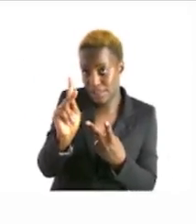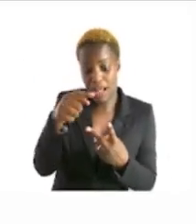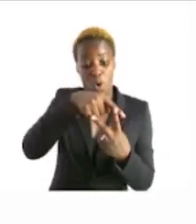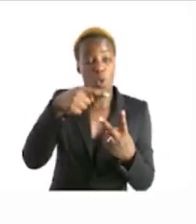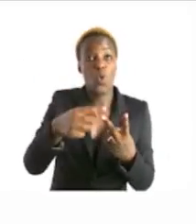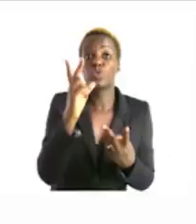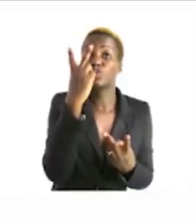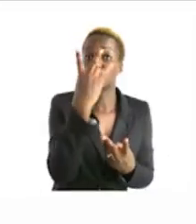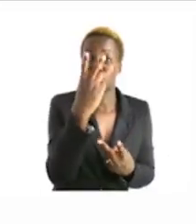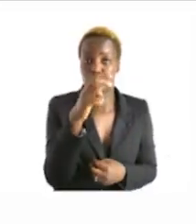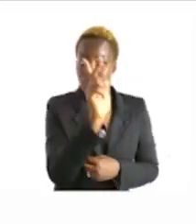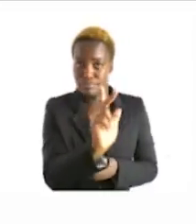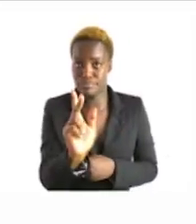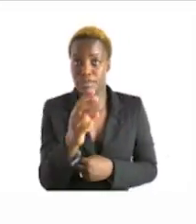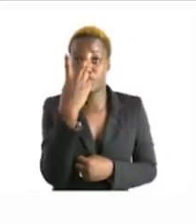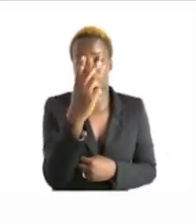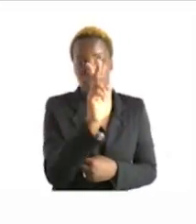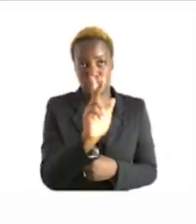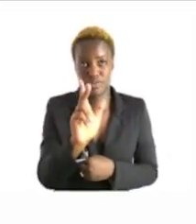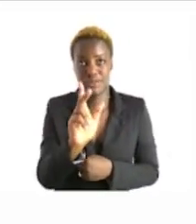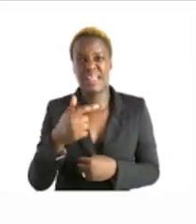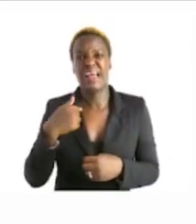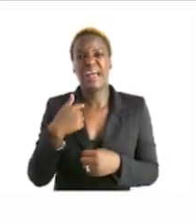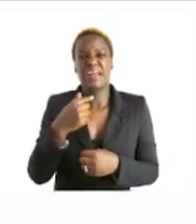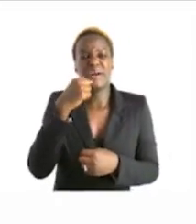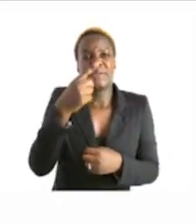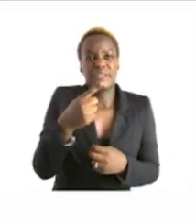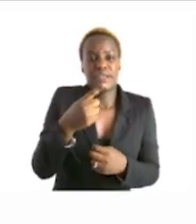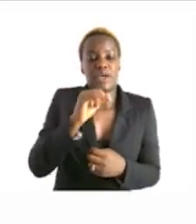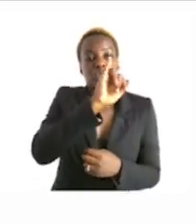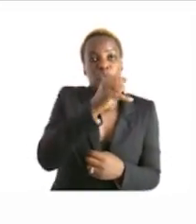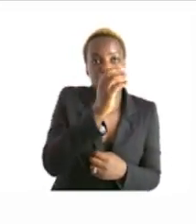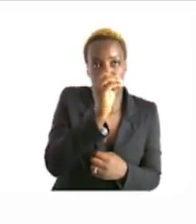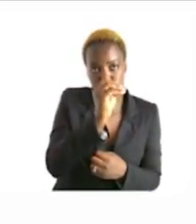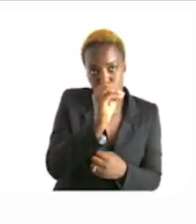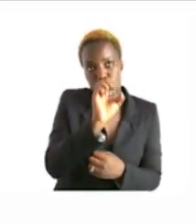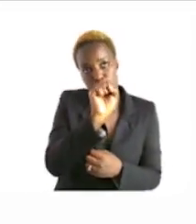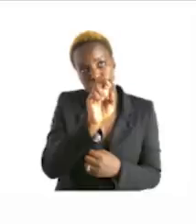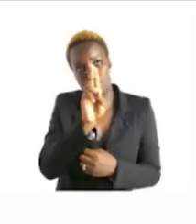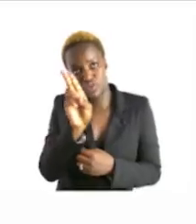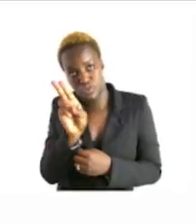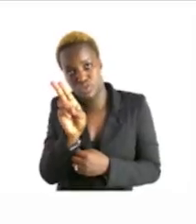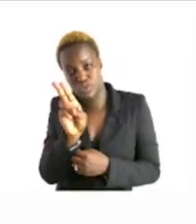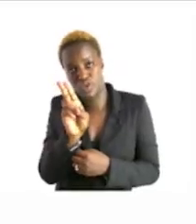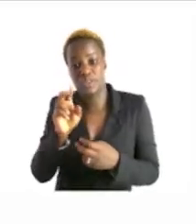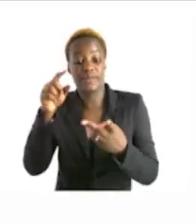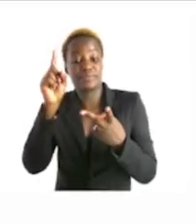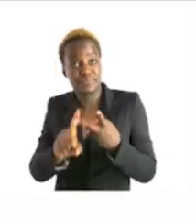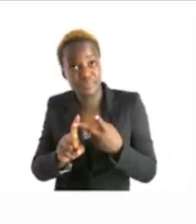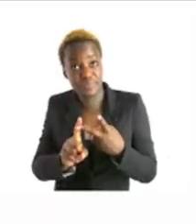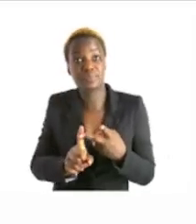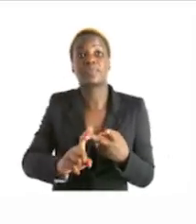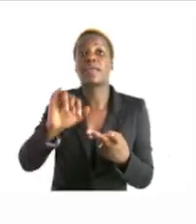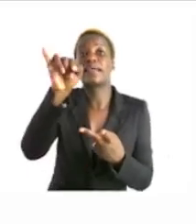of saying josh and jack likes to visit josh and jack's mom we have to replace